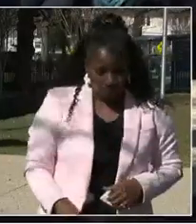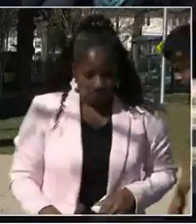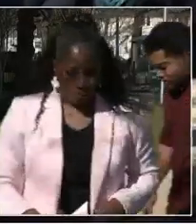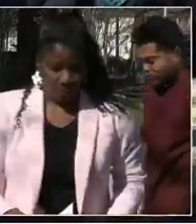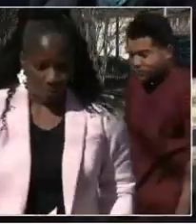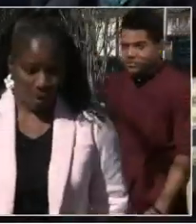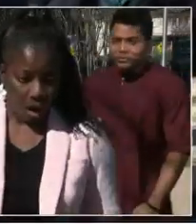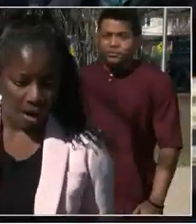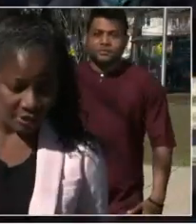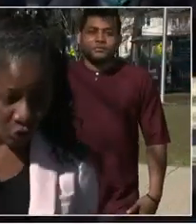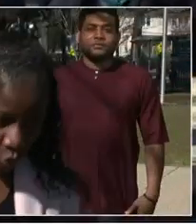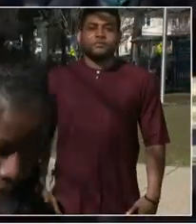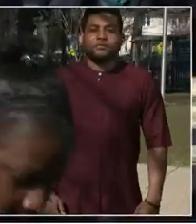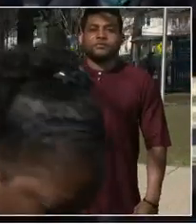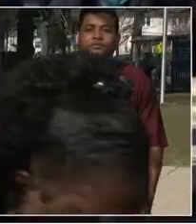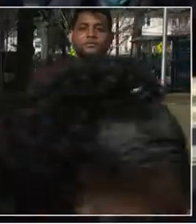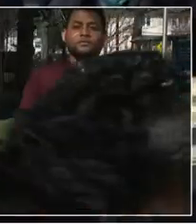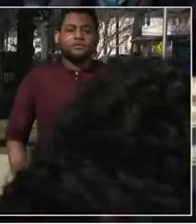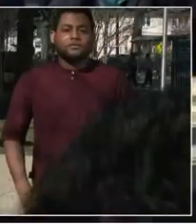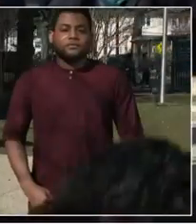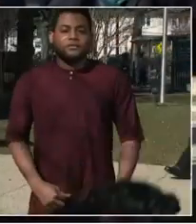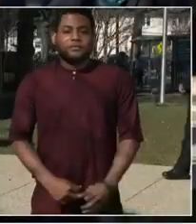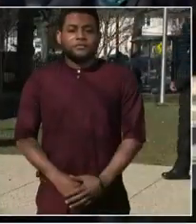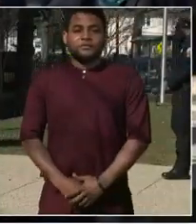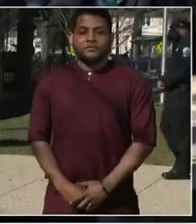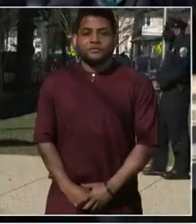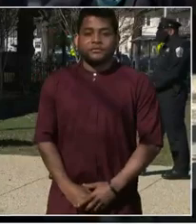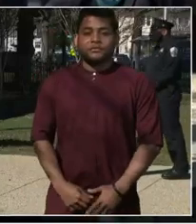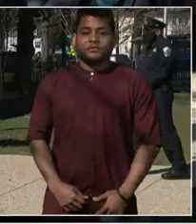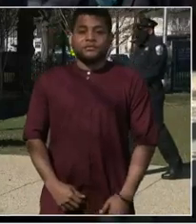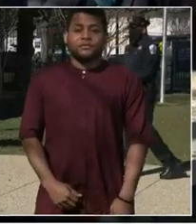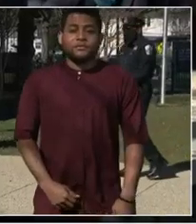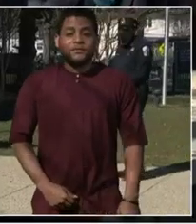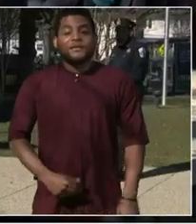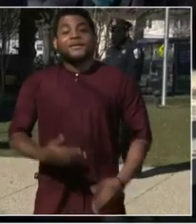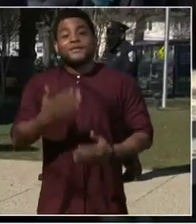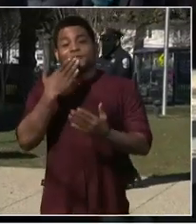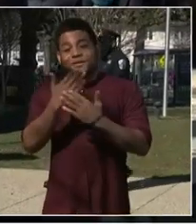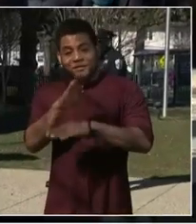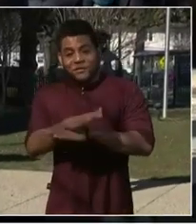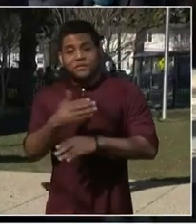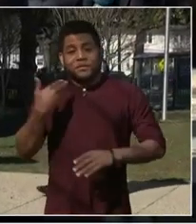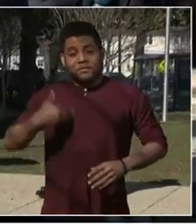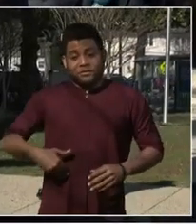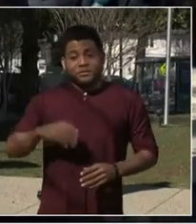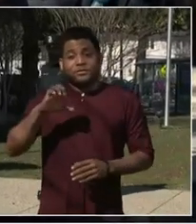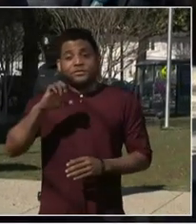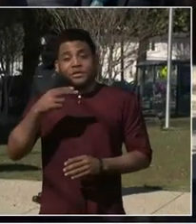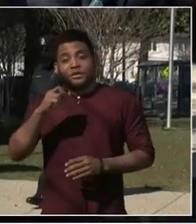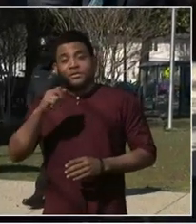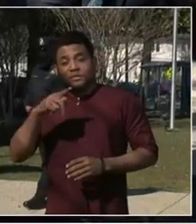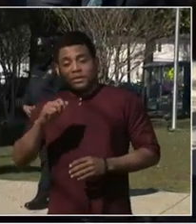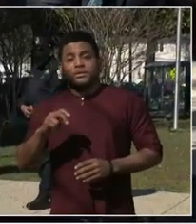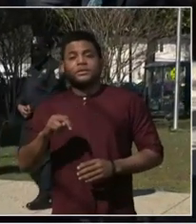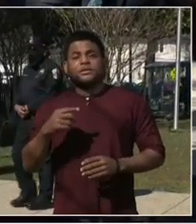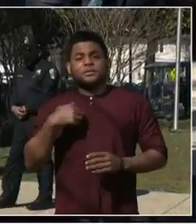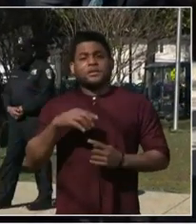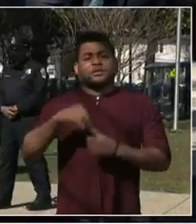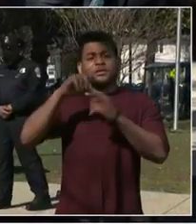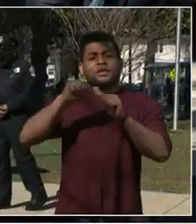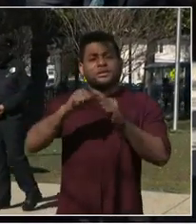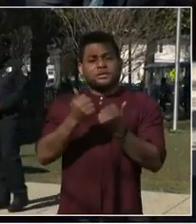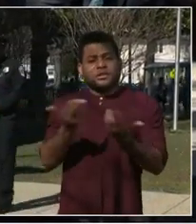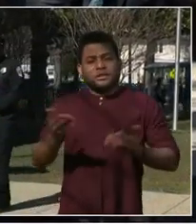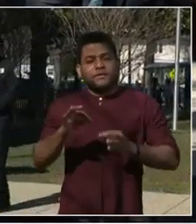Thank you, Chief and Madam Mayor. Good afternoon. My name is Charlie Patterson. I'm the Special Agent in charge of the ATF Washington Field